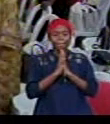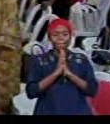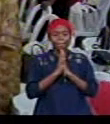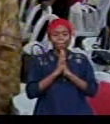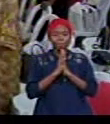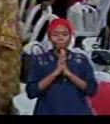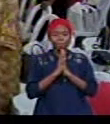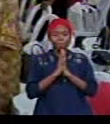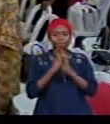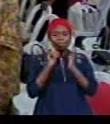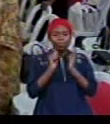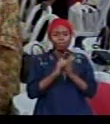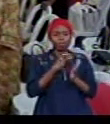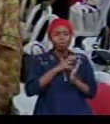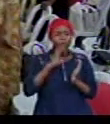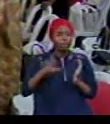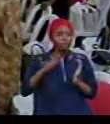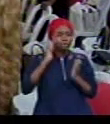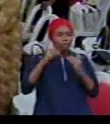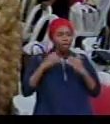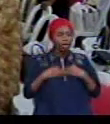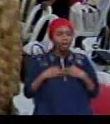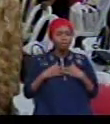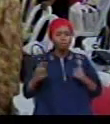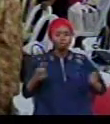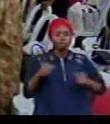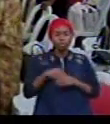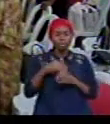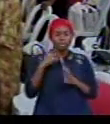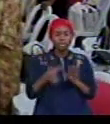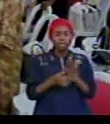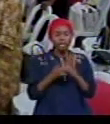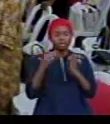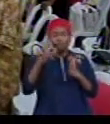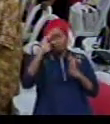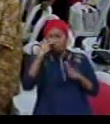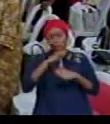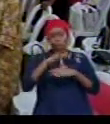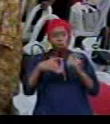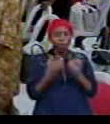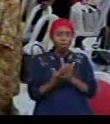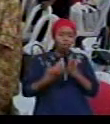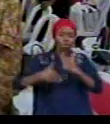That Christ will have dominion in the hands of men all over the world.